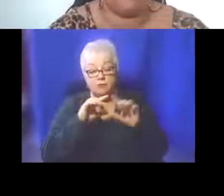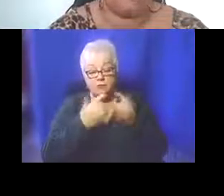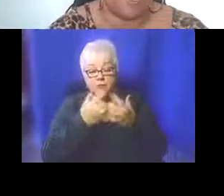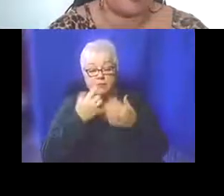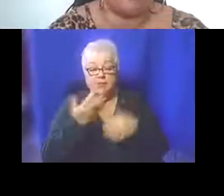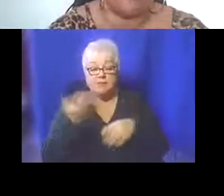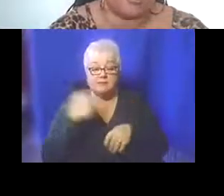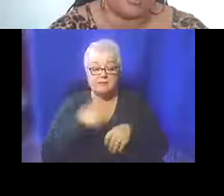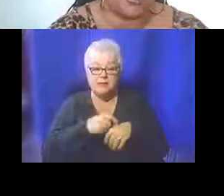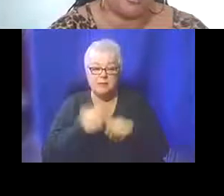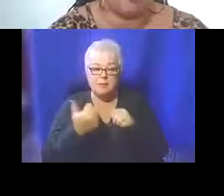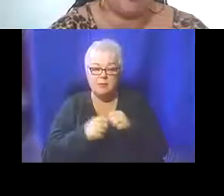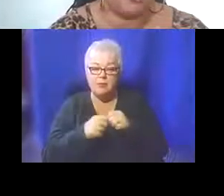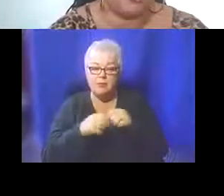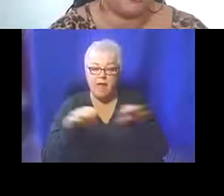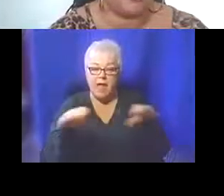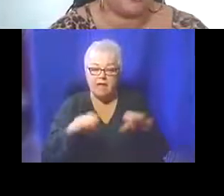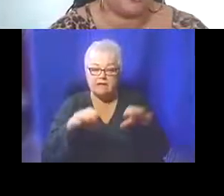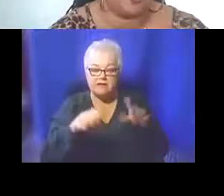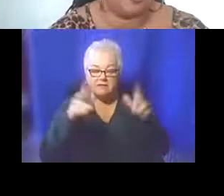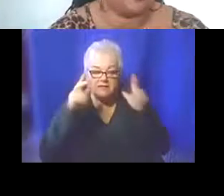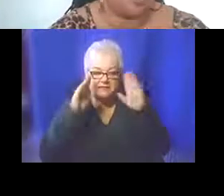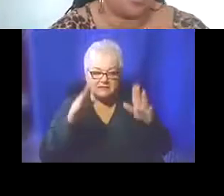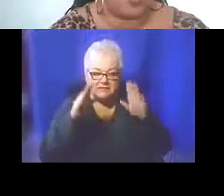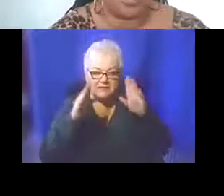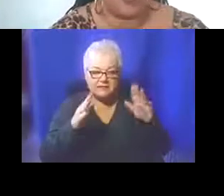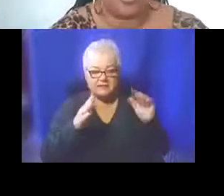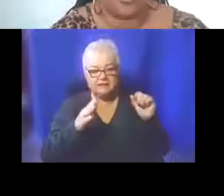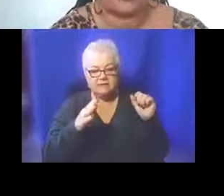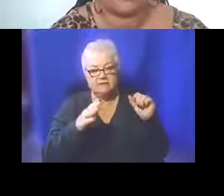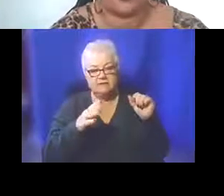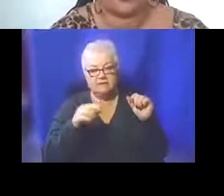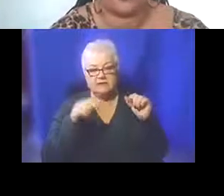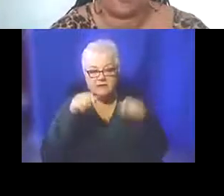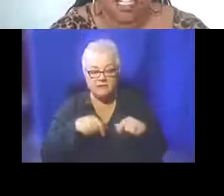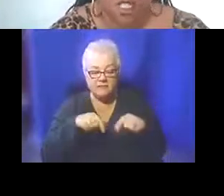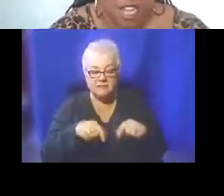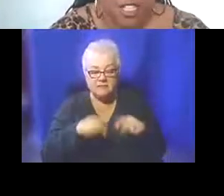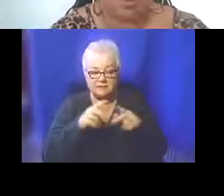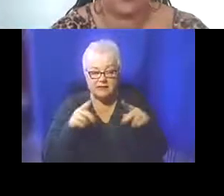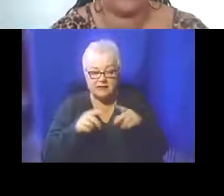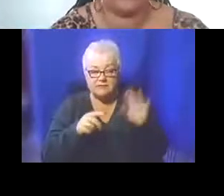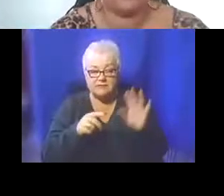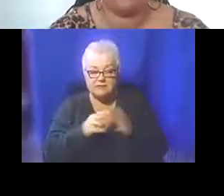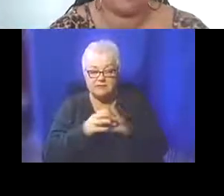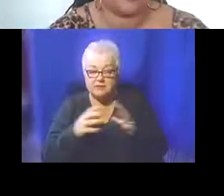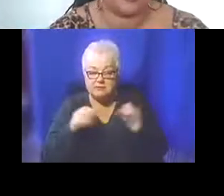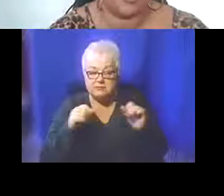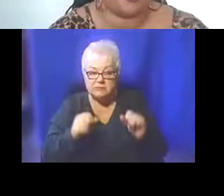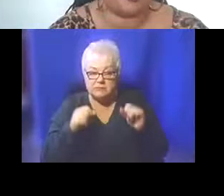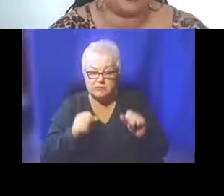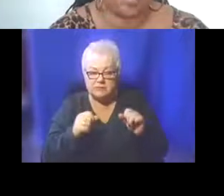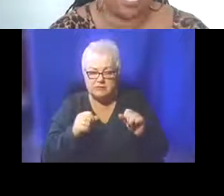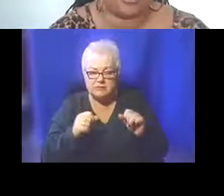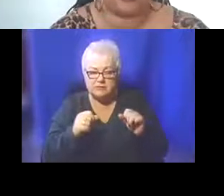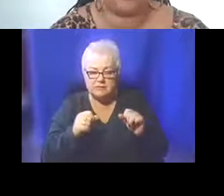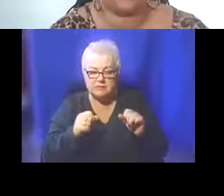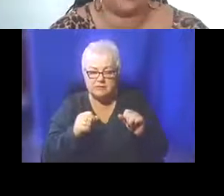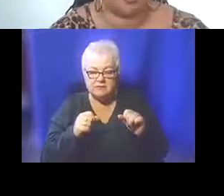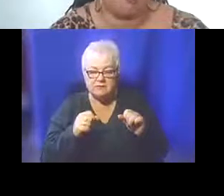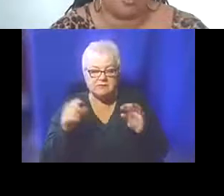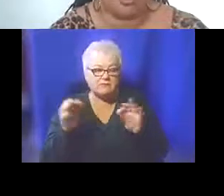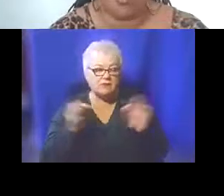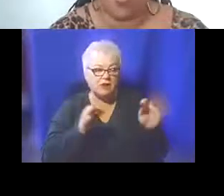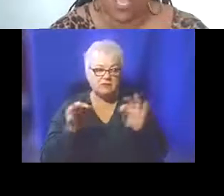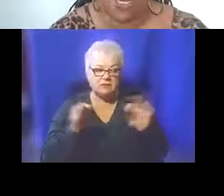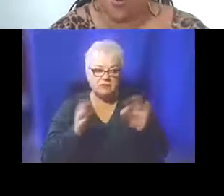but remember active listening, please, as long as we're in this space and as much as possible, put aside any distractions.